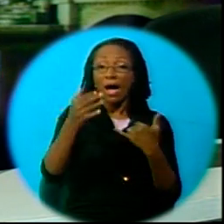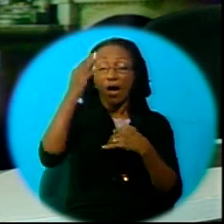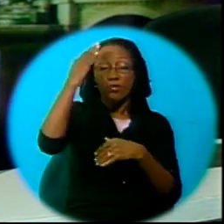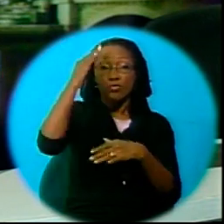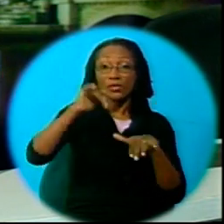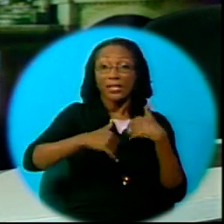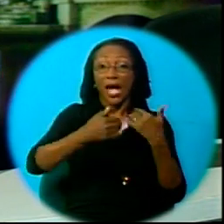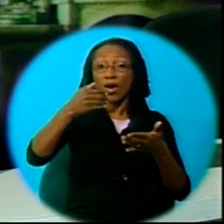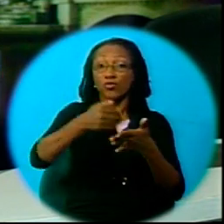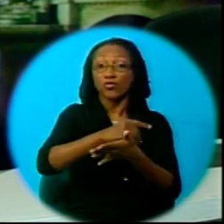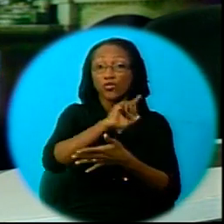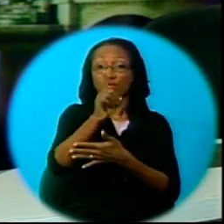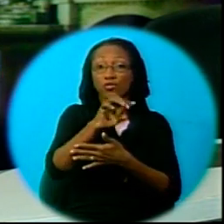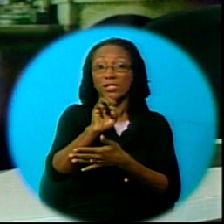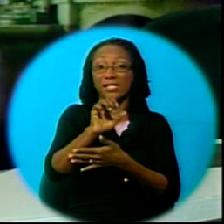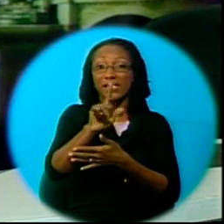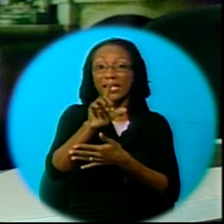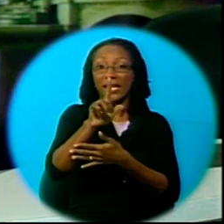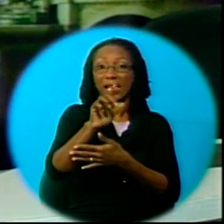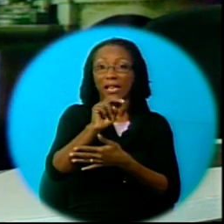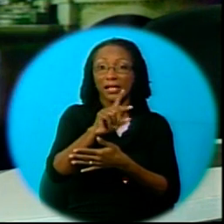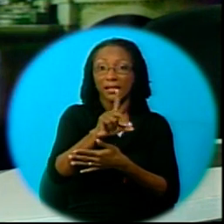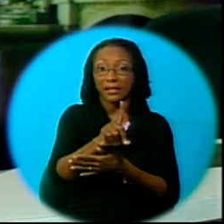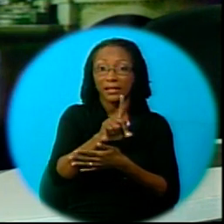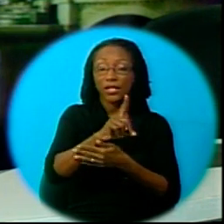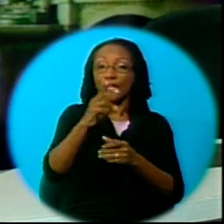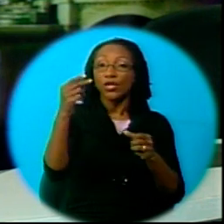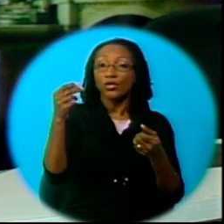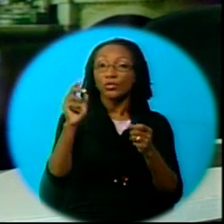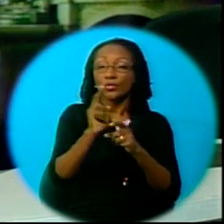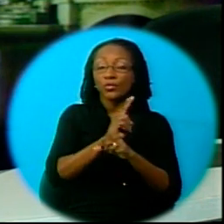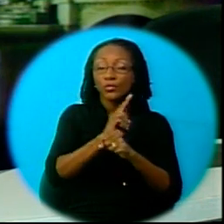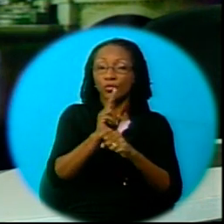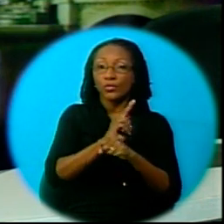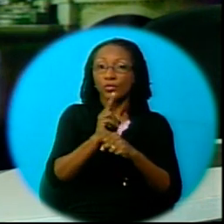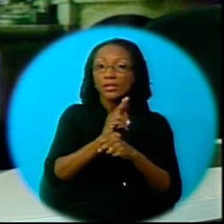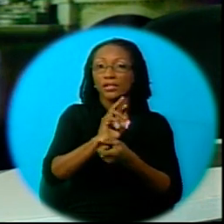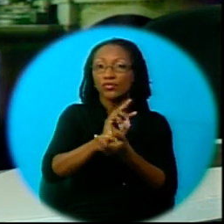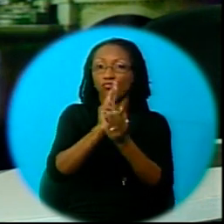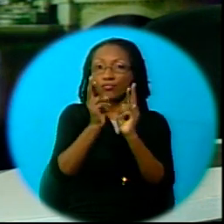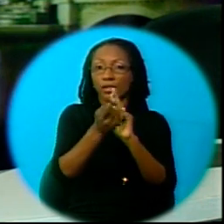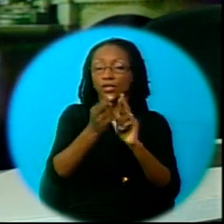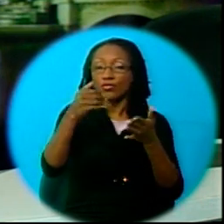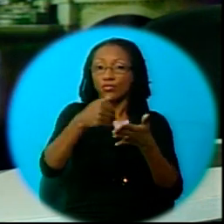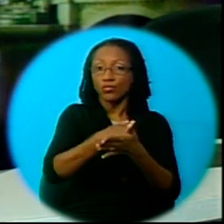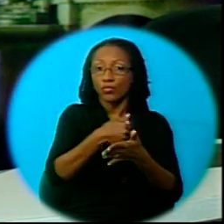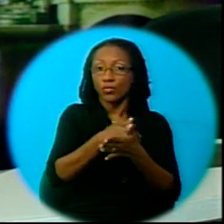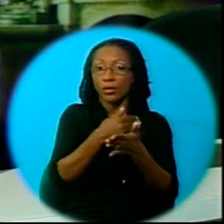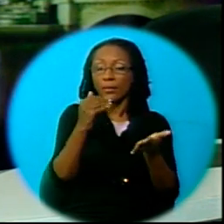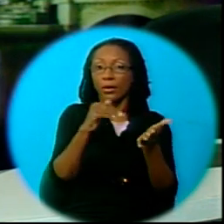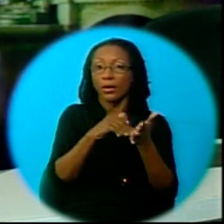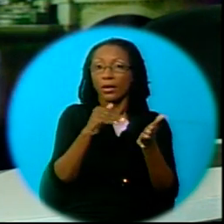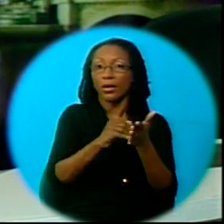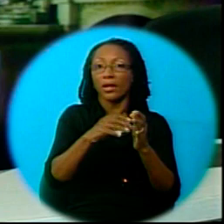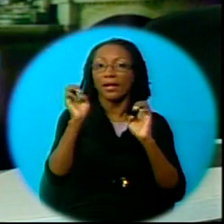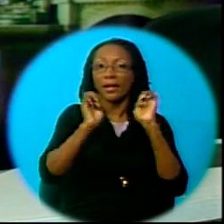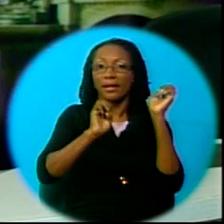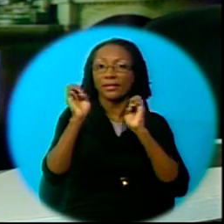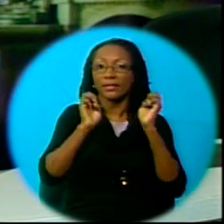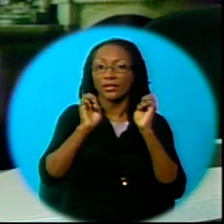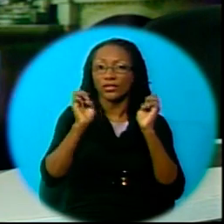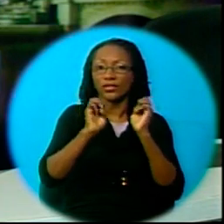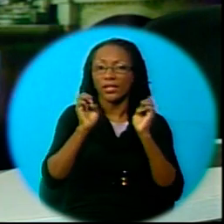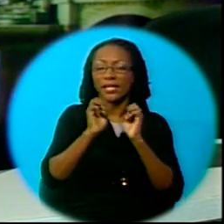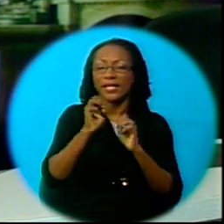Zealand is using renewable energy to drive sustainable growth of its economy. Mr. Stewart, who is now on his way home, visited